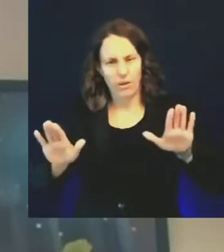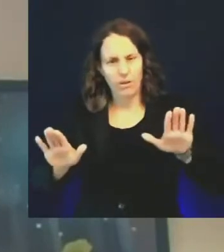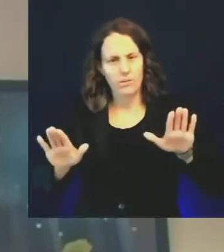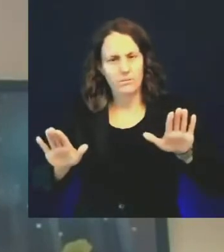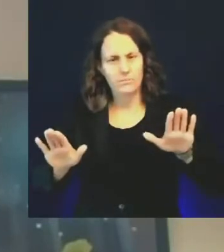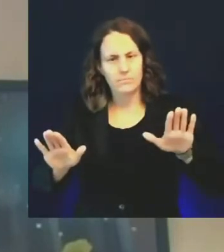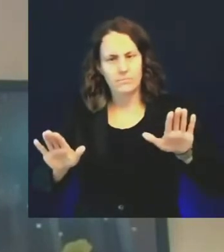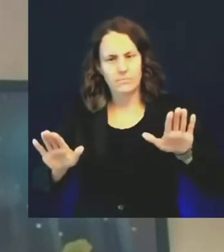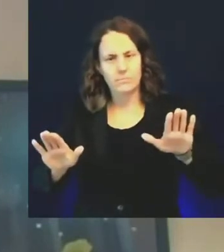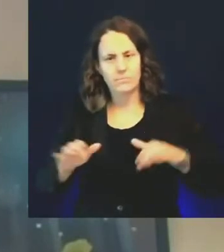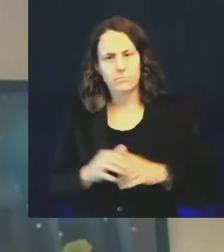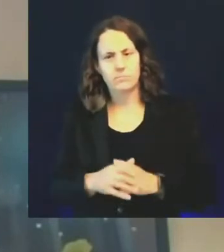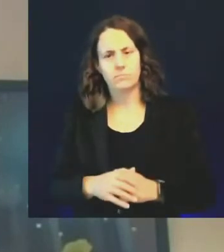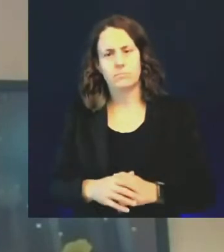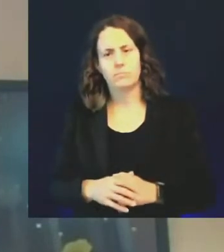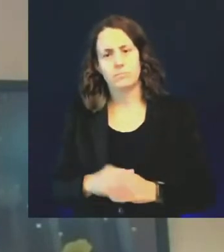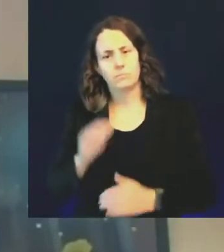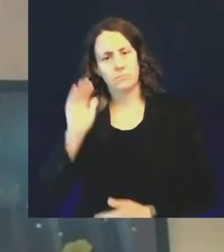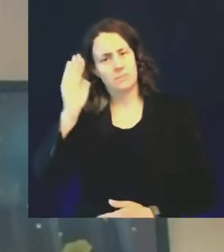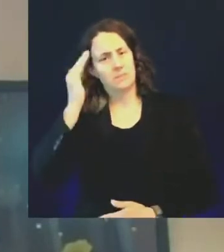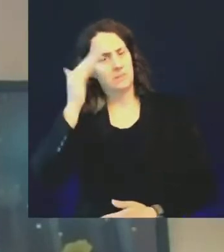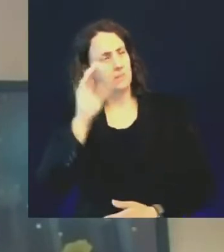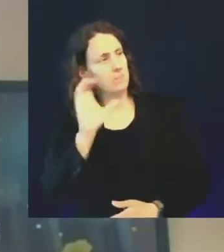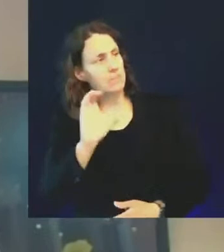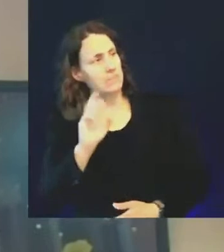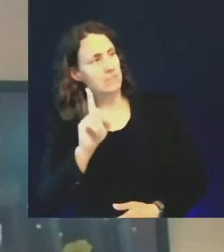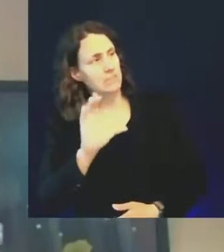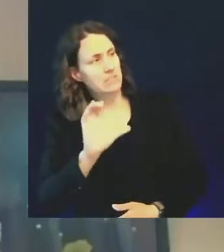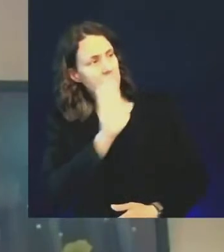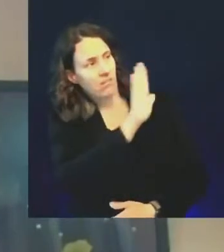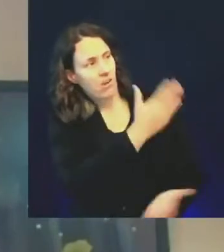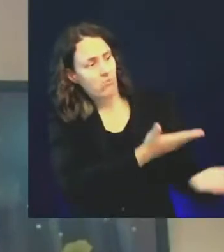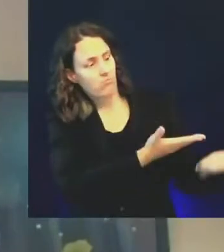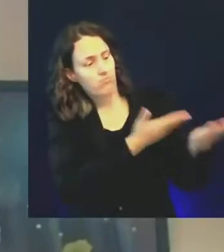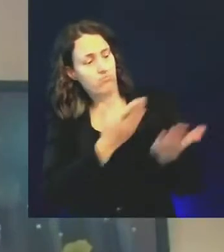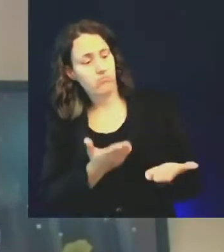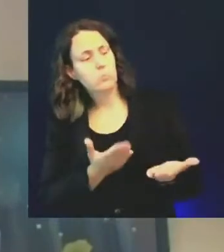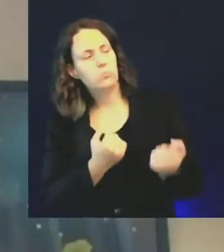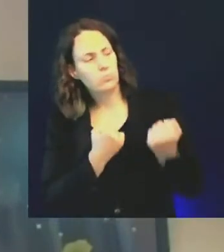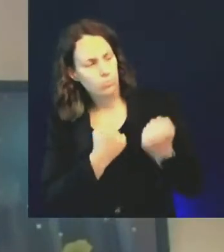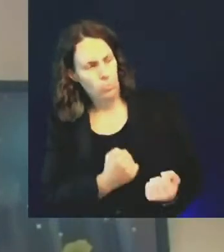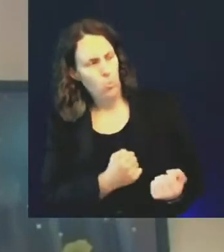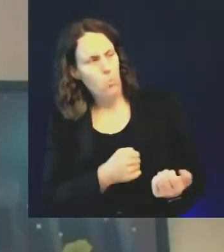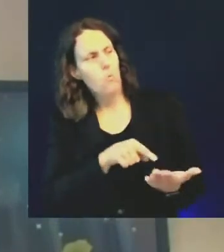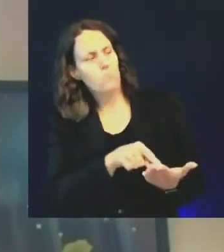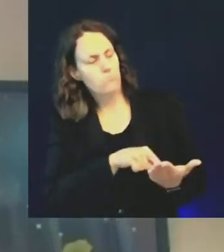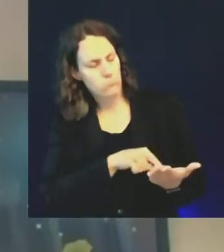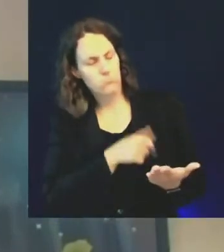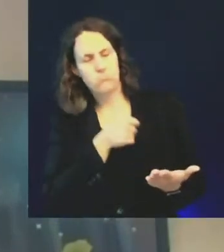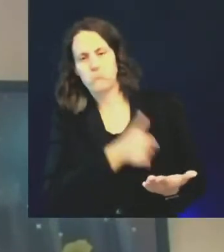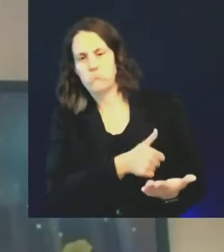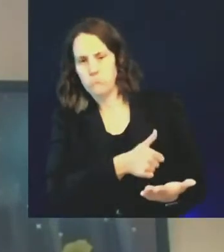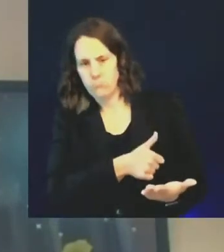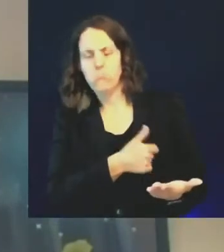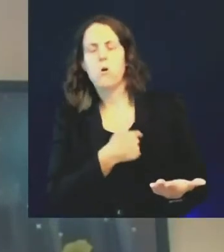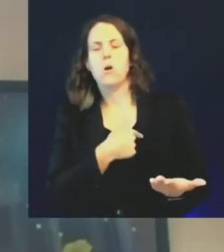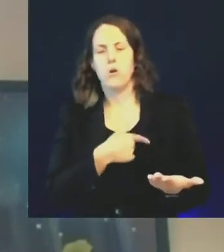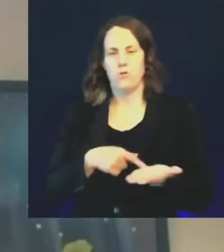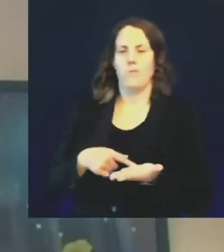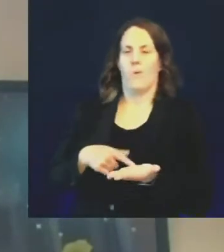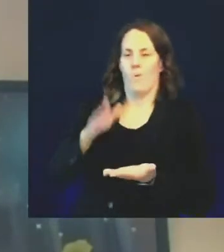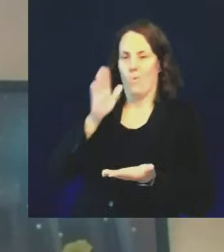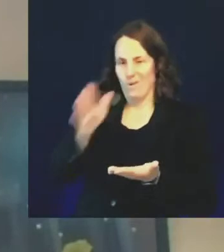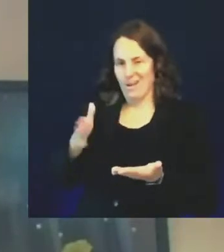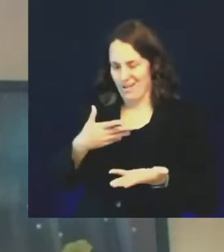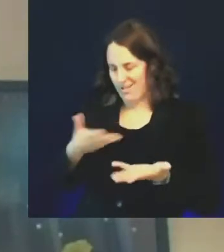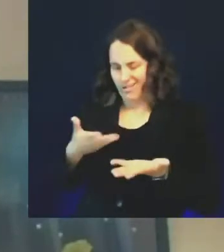and foremost, that we are ready to have children go back to school, that the value of